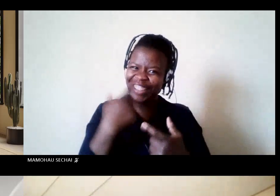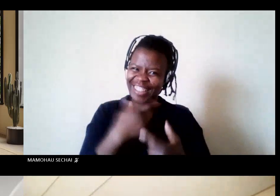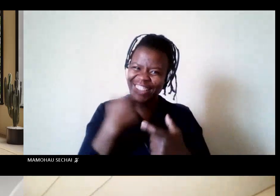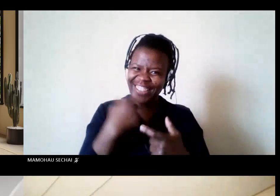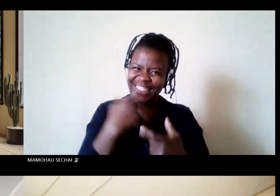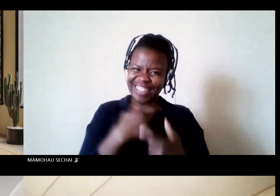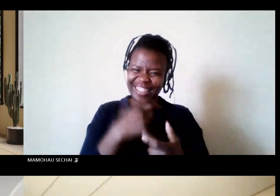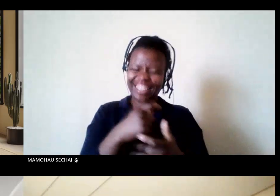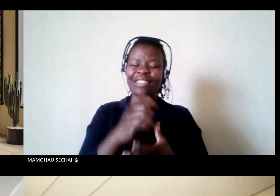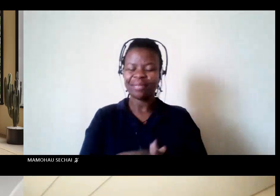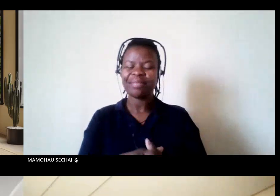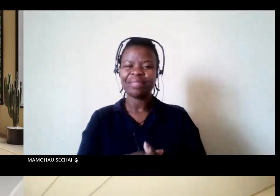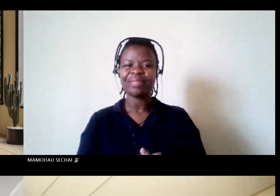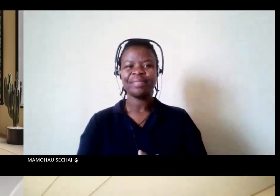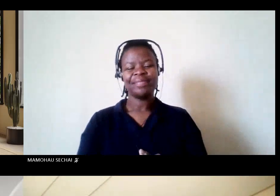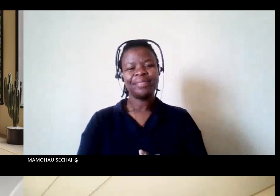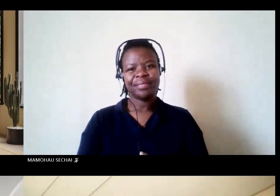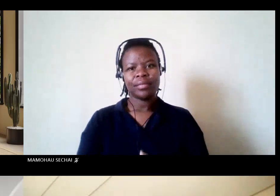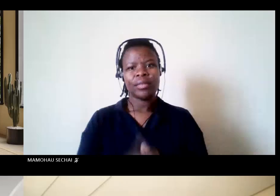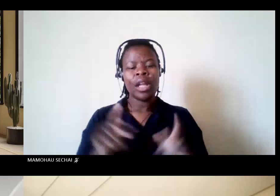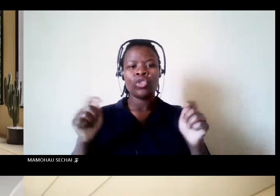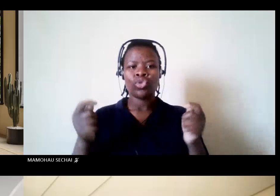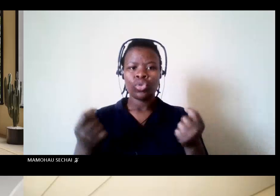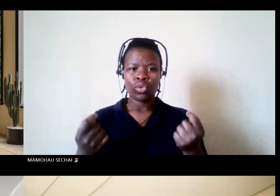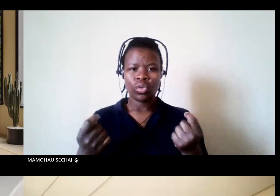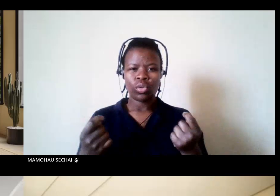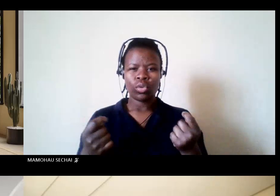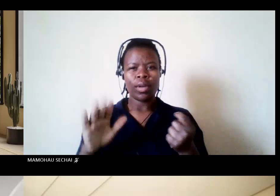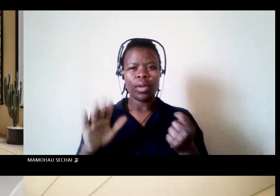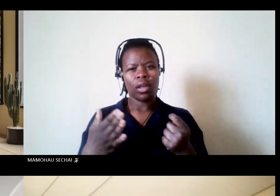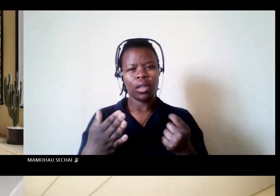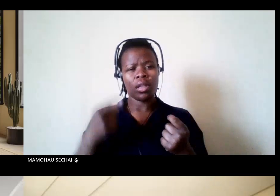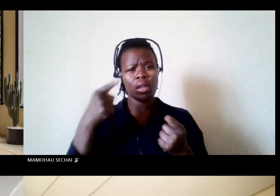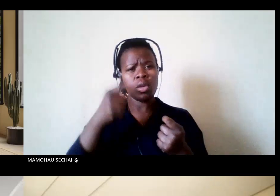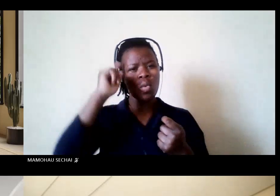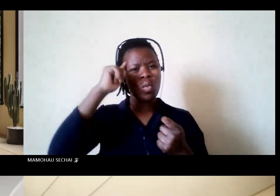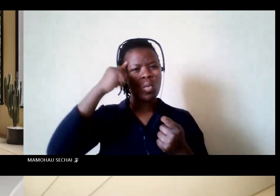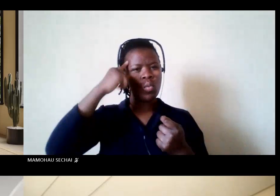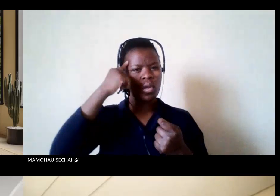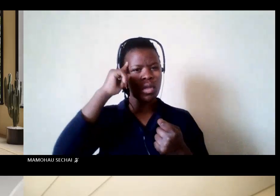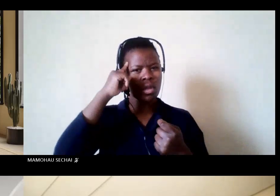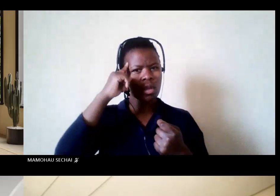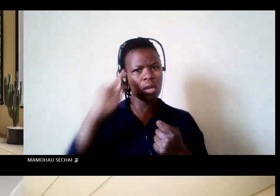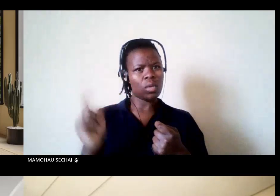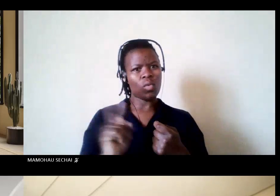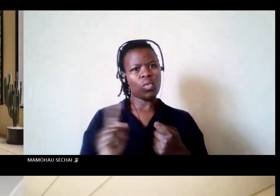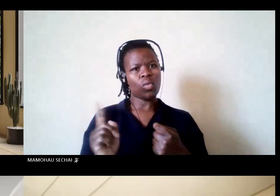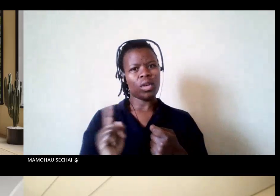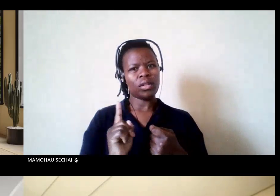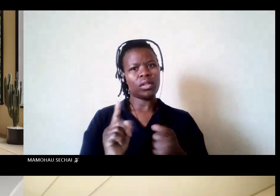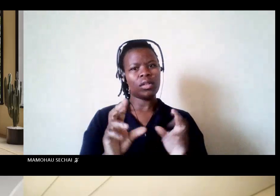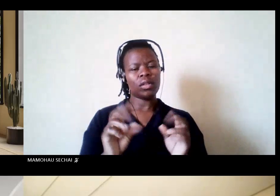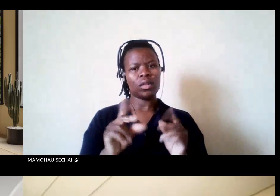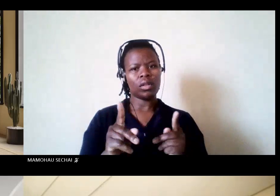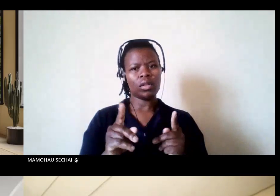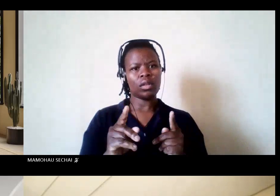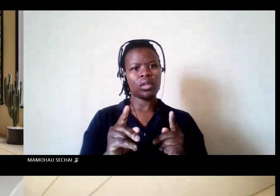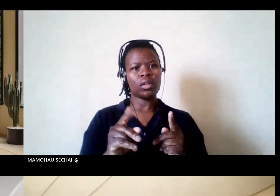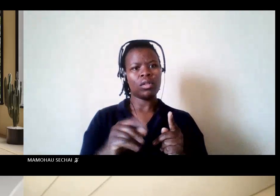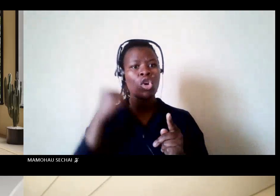Yeah. So if you think of what Judy spoke